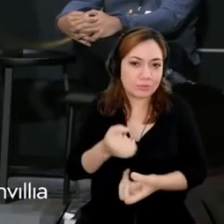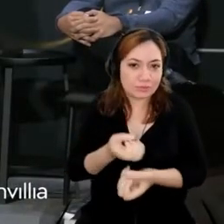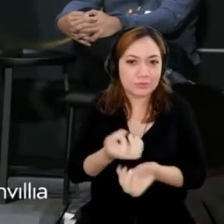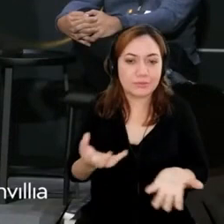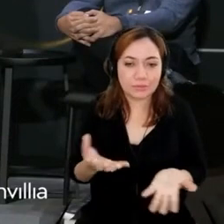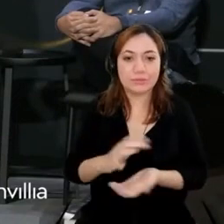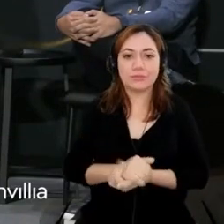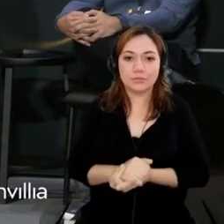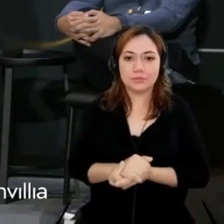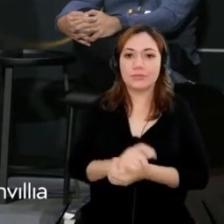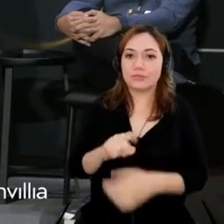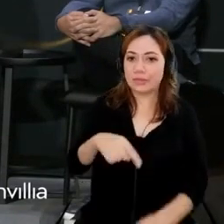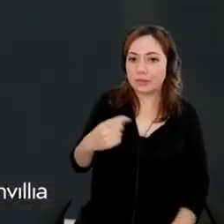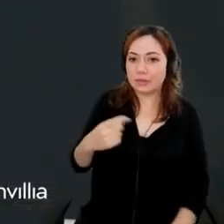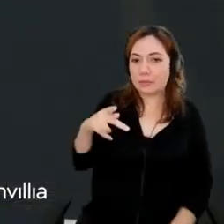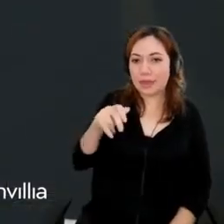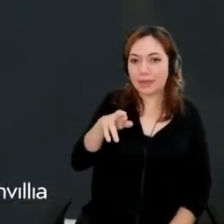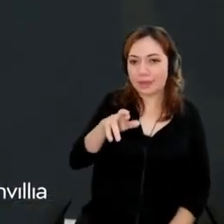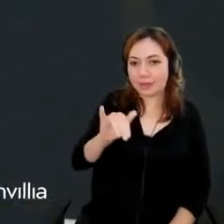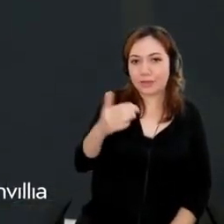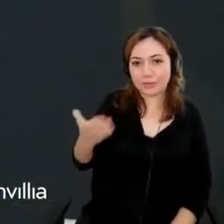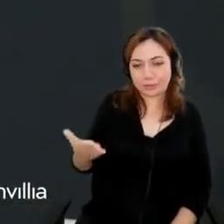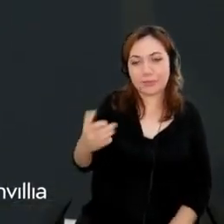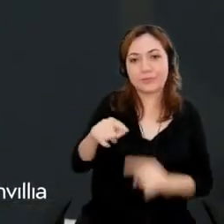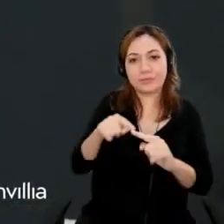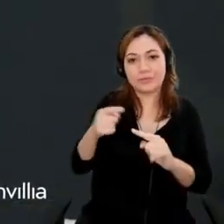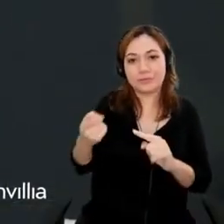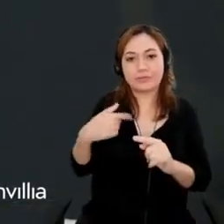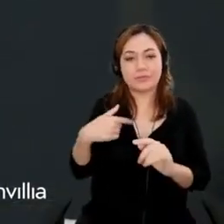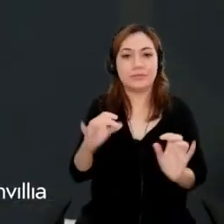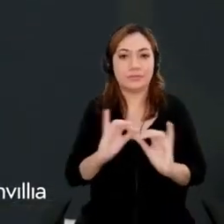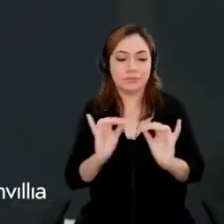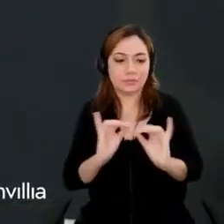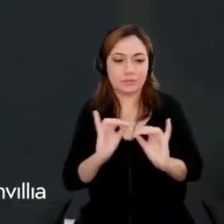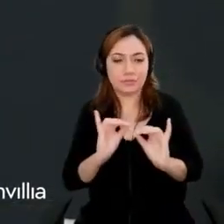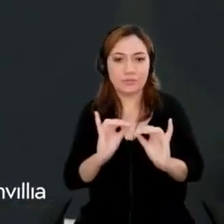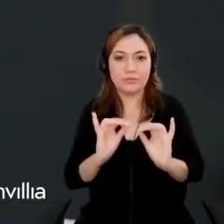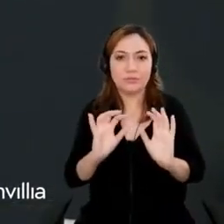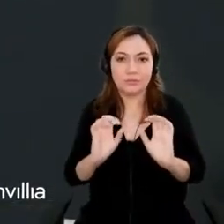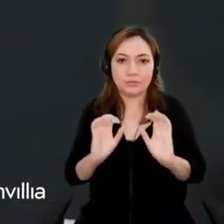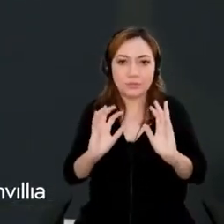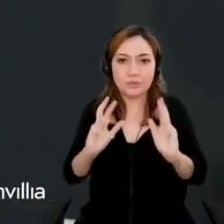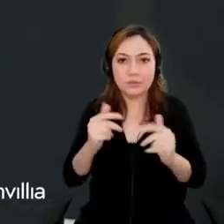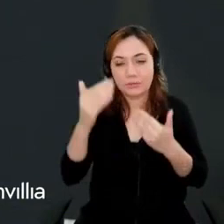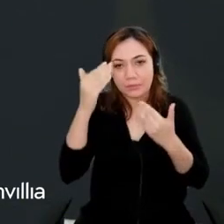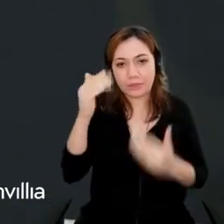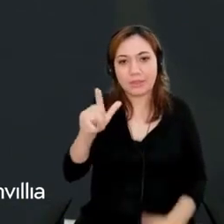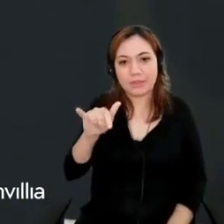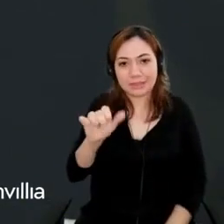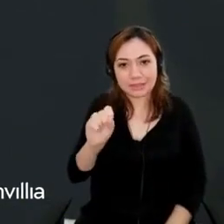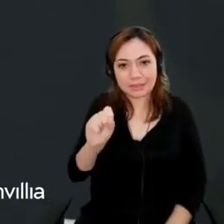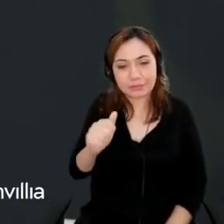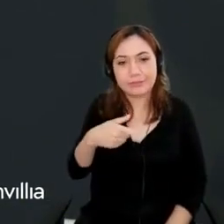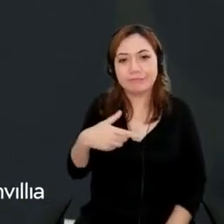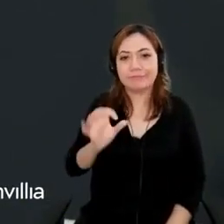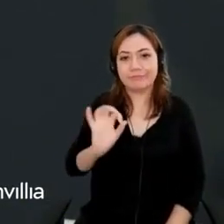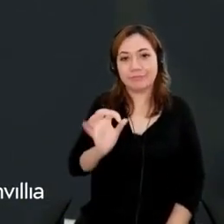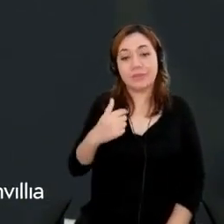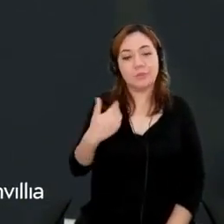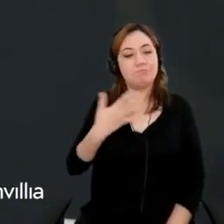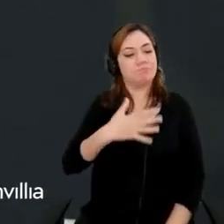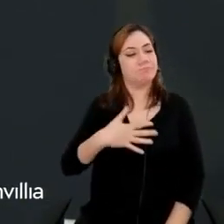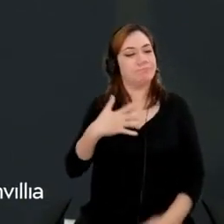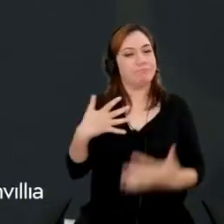next. Hello, everyone. Thank you, Lisa. Yeah, very excited to be here. First time in